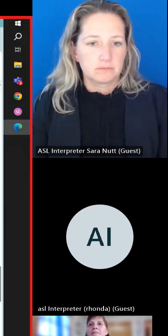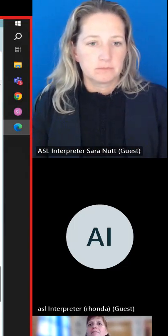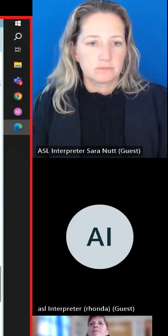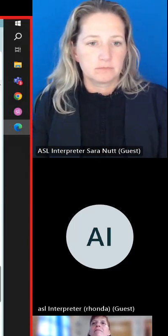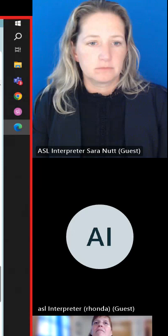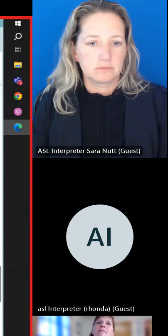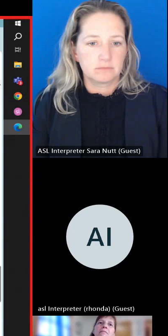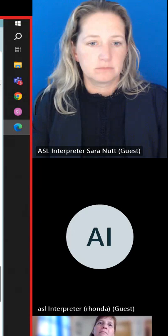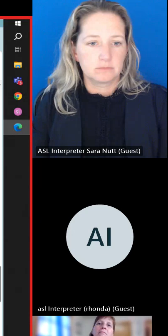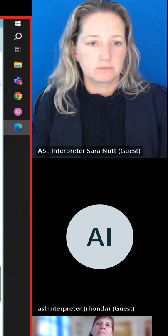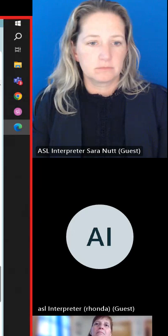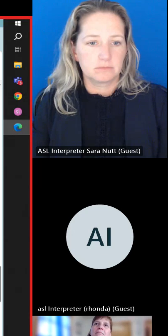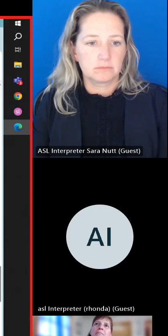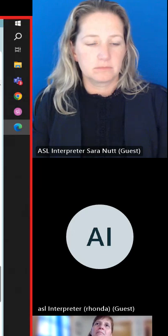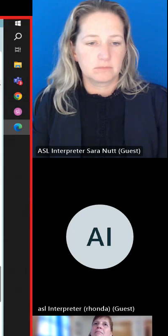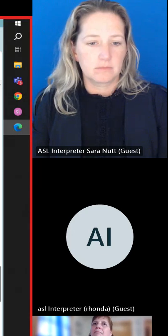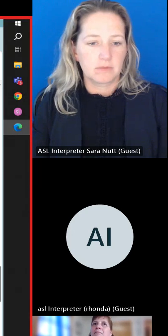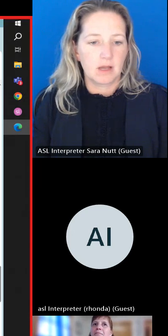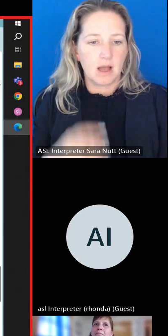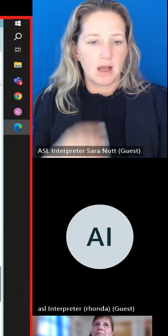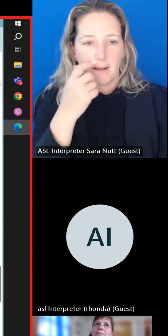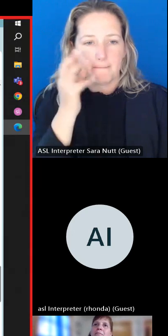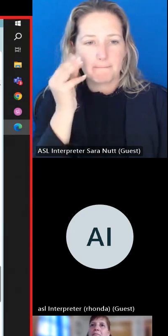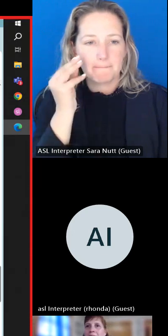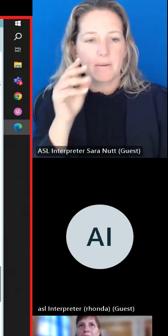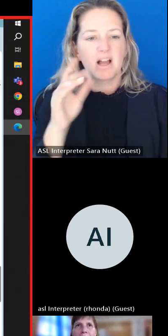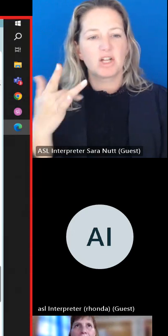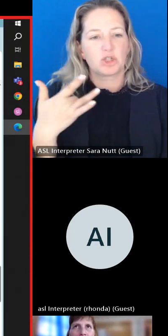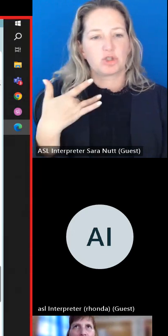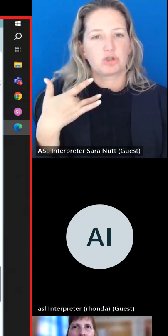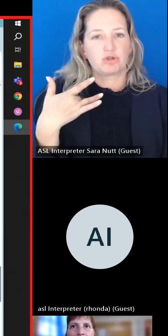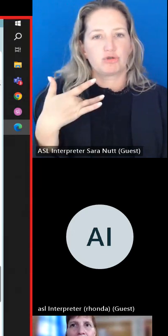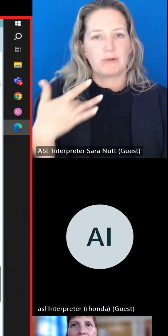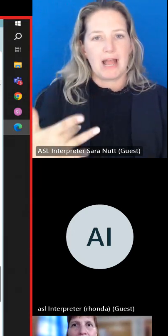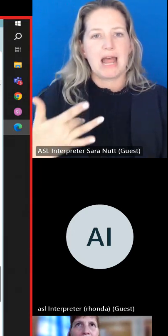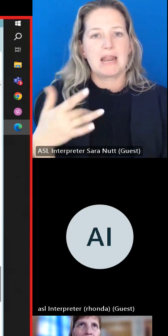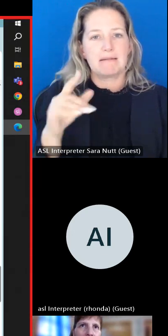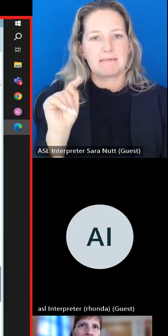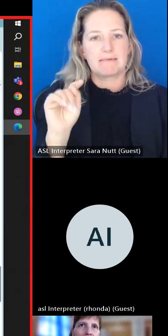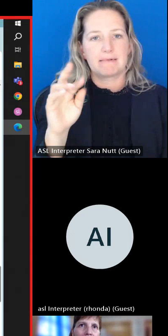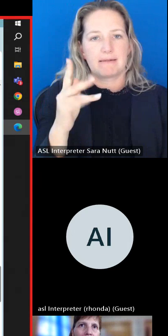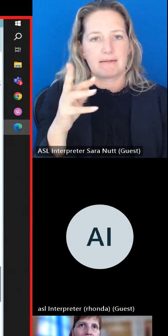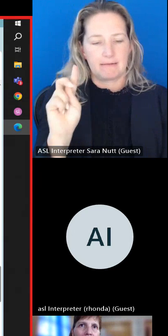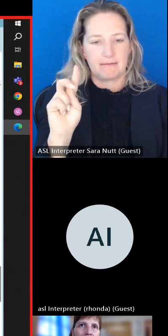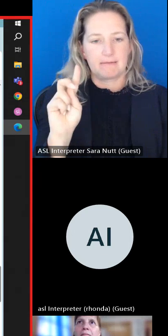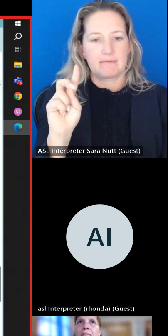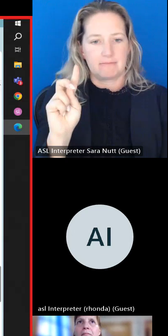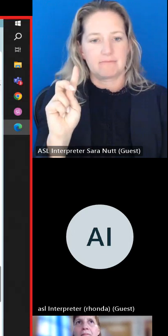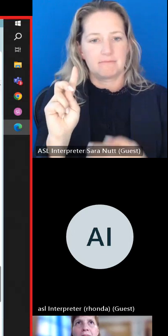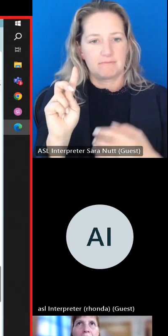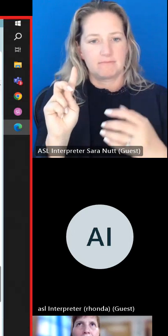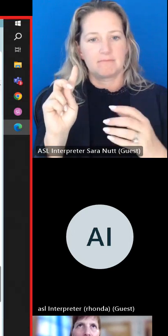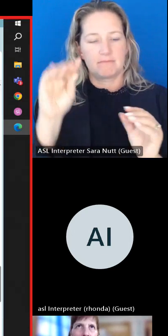Okay. Would trend fit into a diagram of